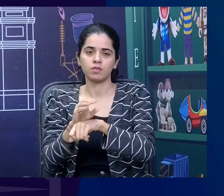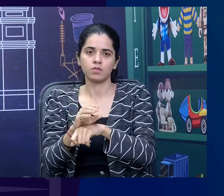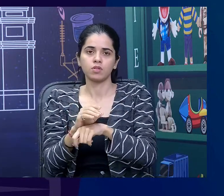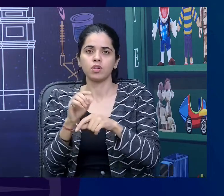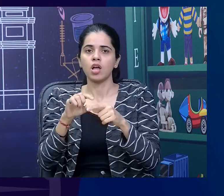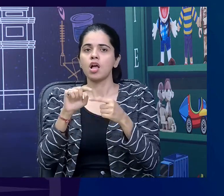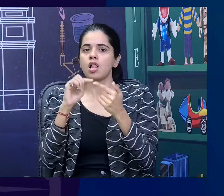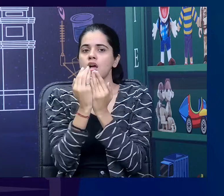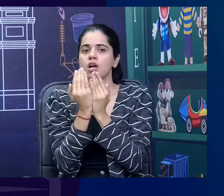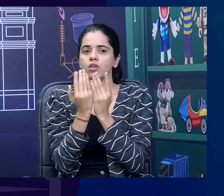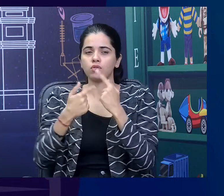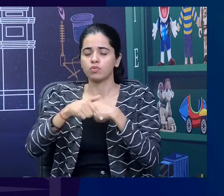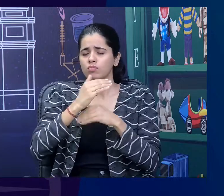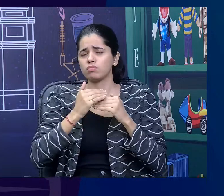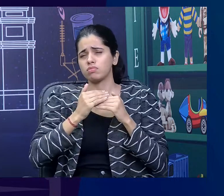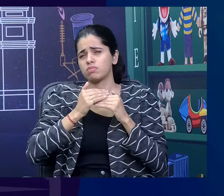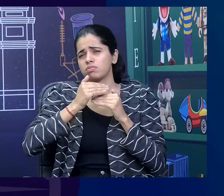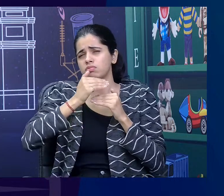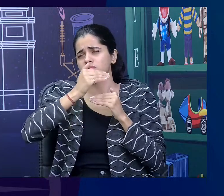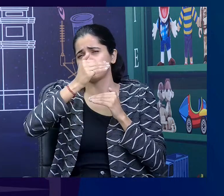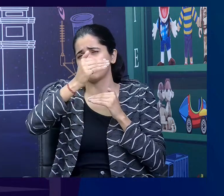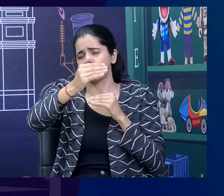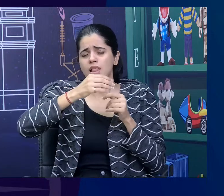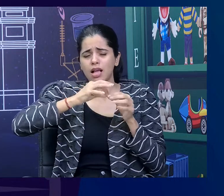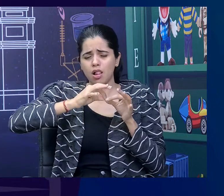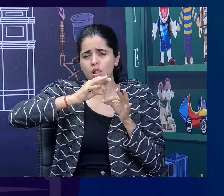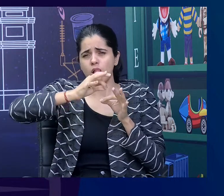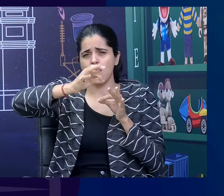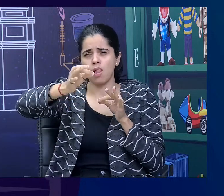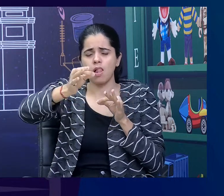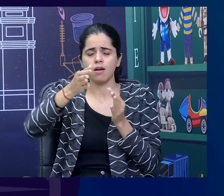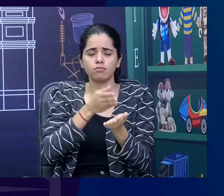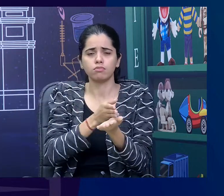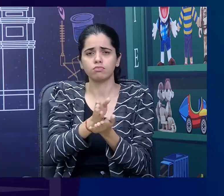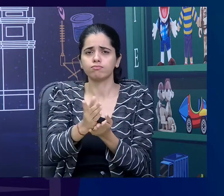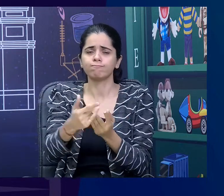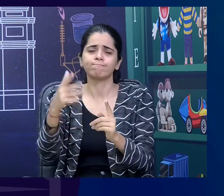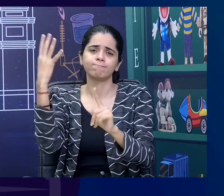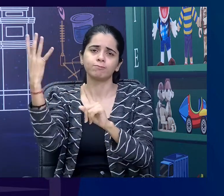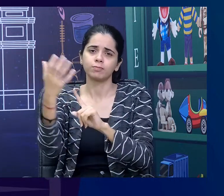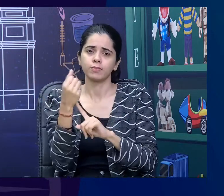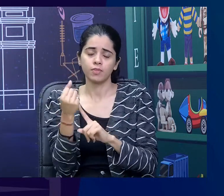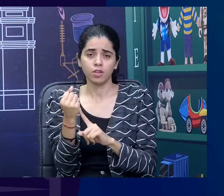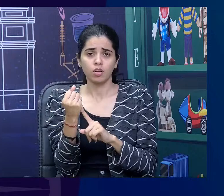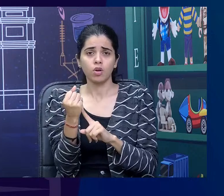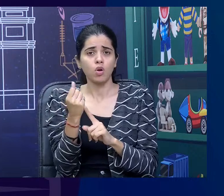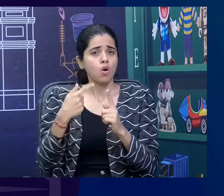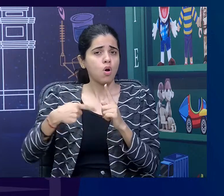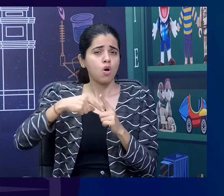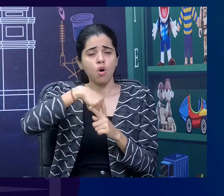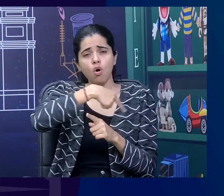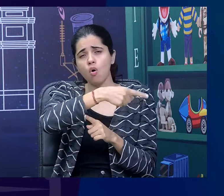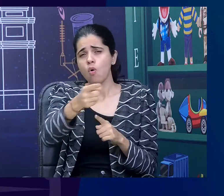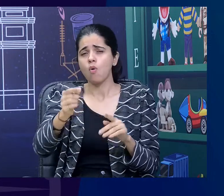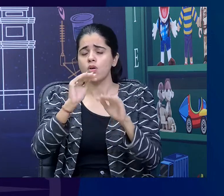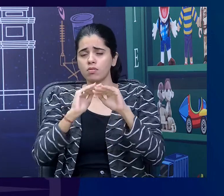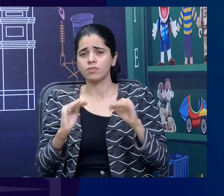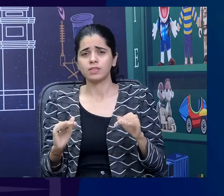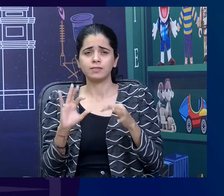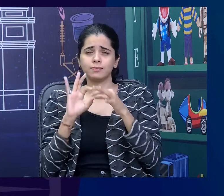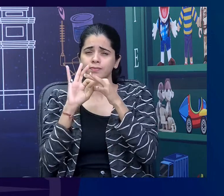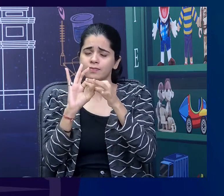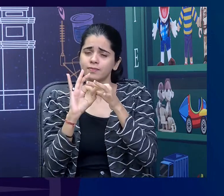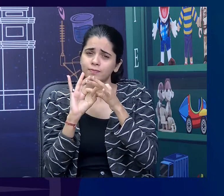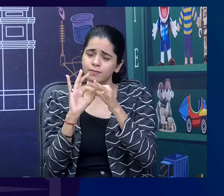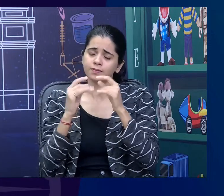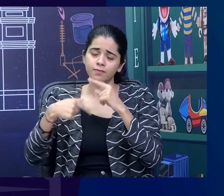but I think there's a long way to go. But it is very crucial so that every child matters in a